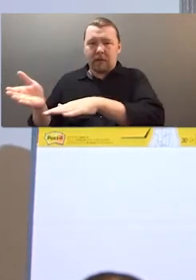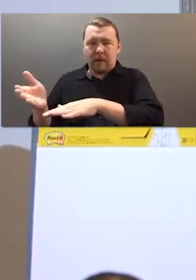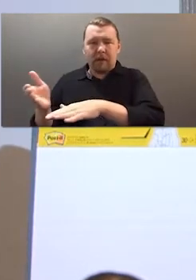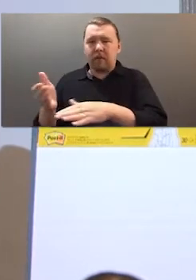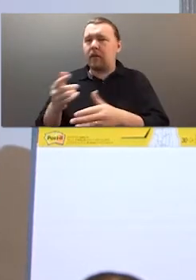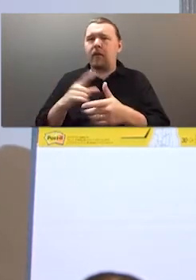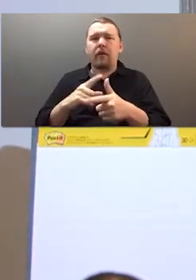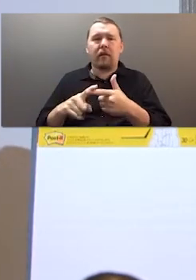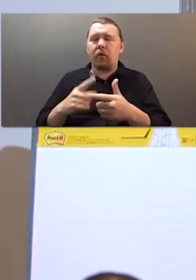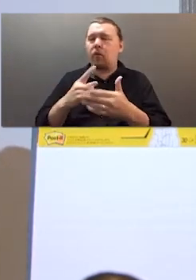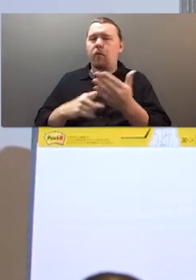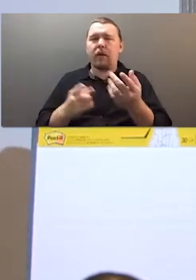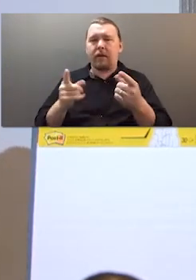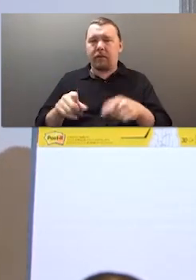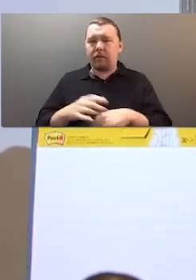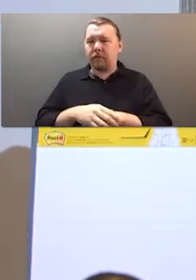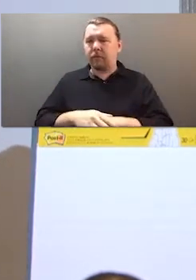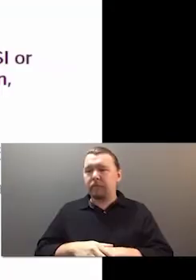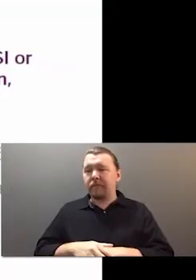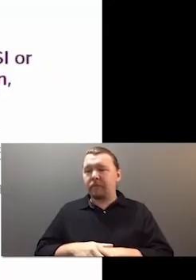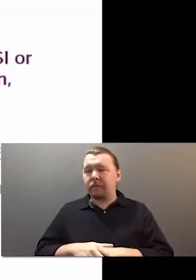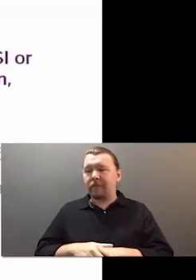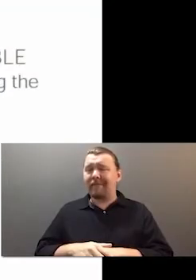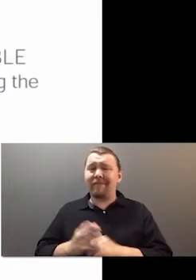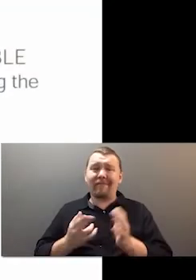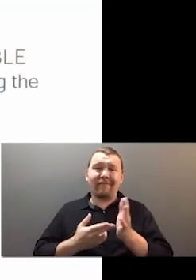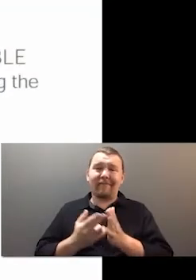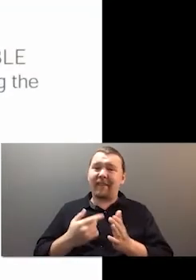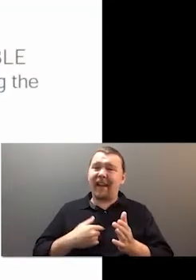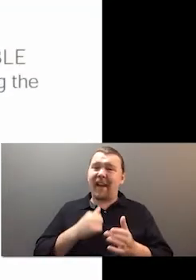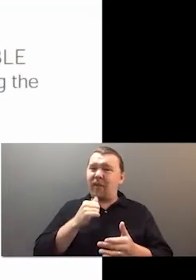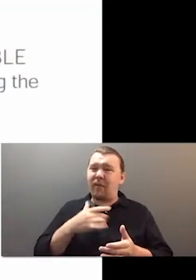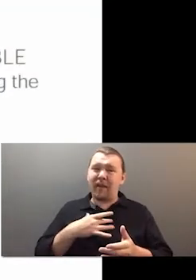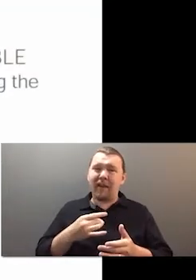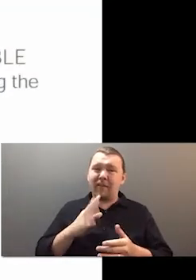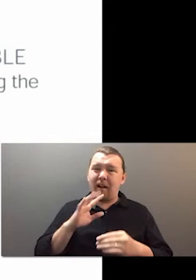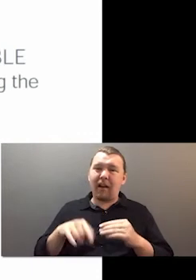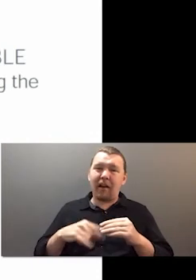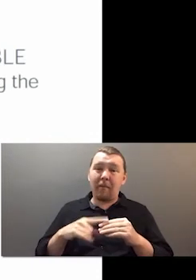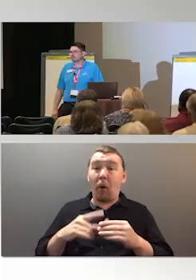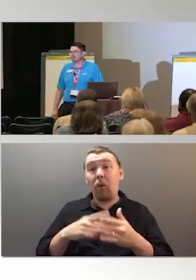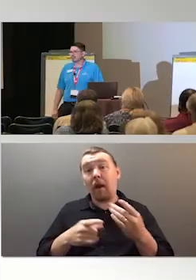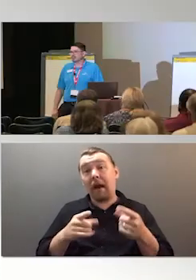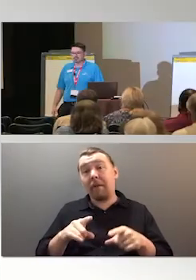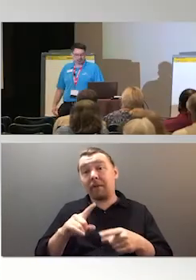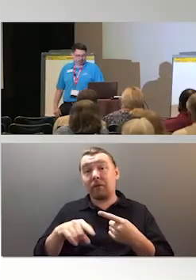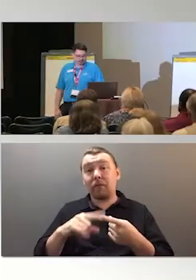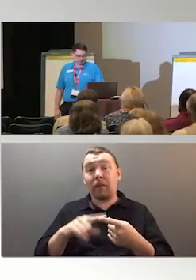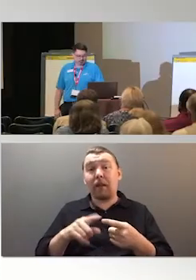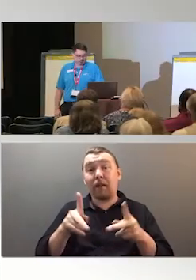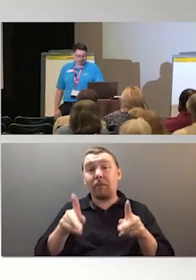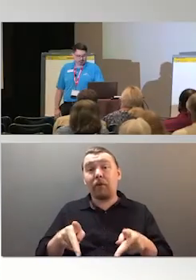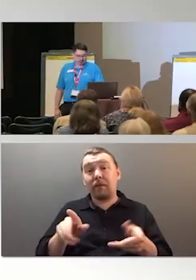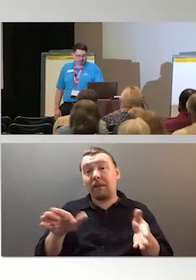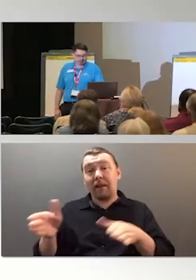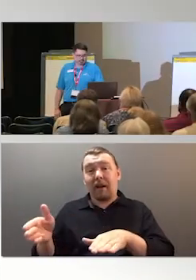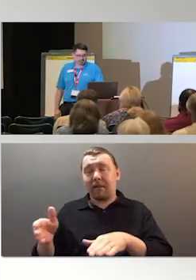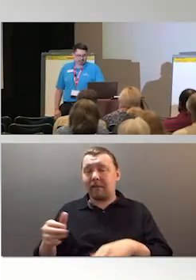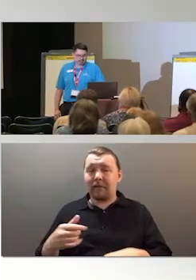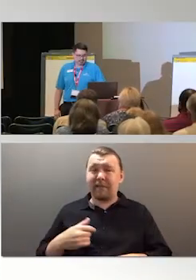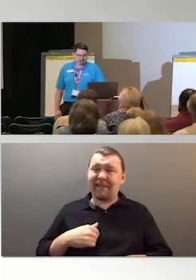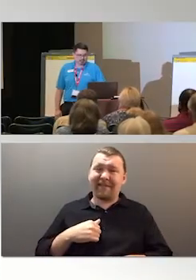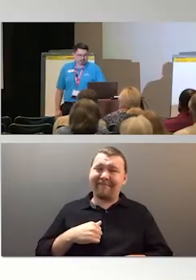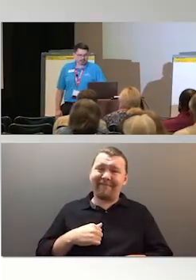No. We took it out because, honestly, I don't like talking about what happens when someone dies. That's just not my